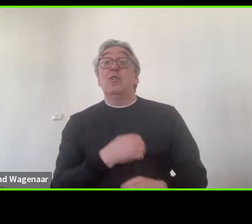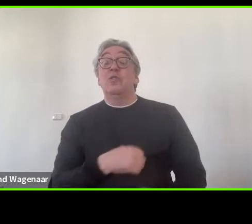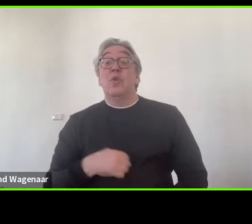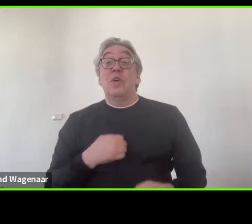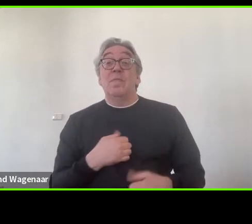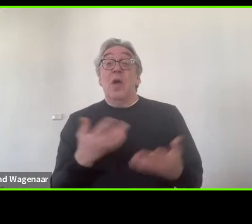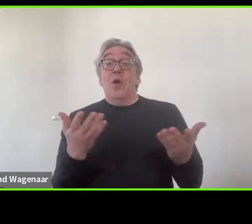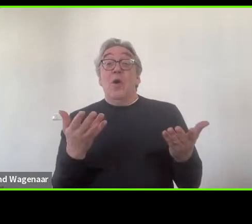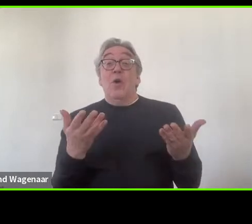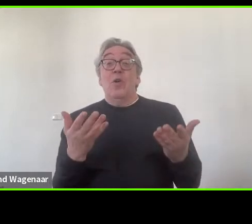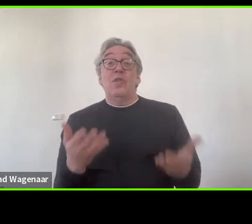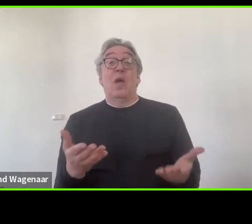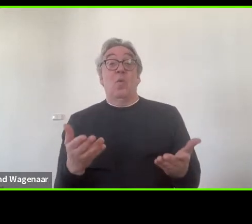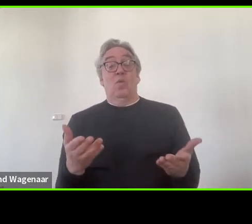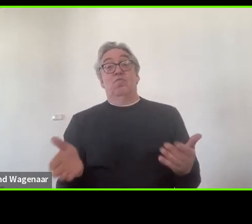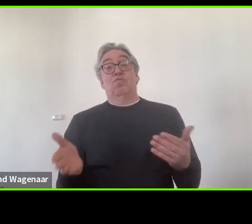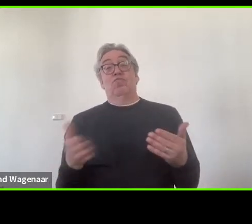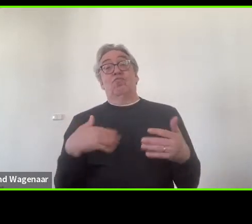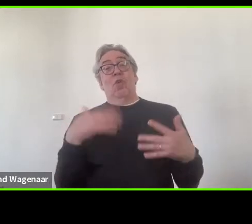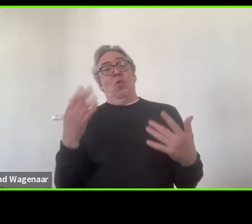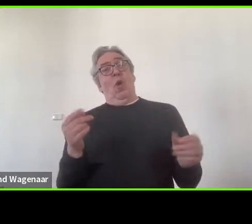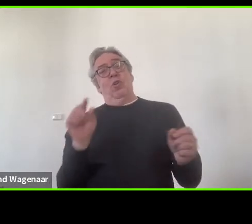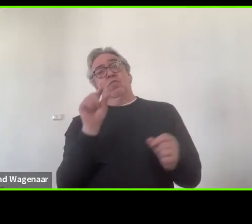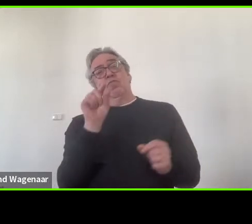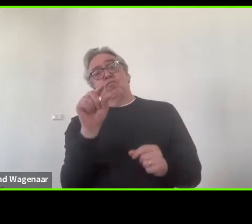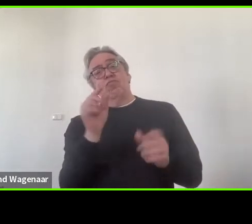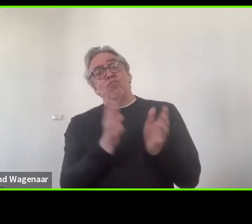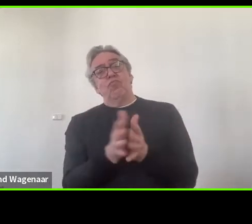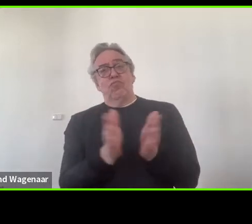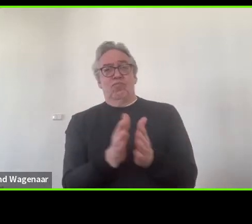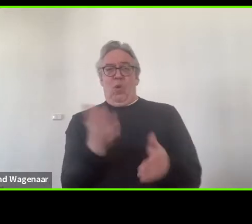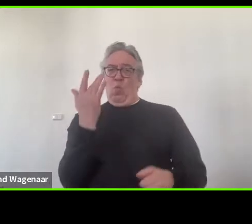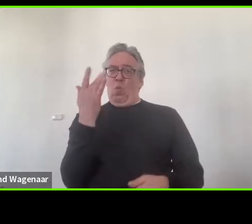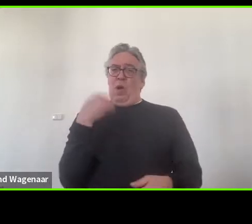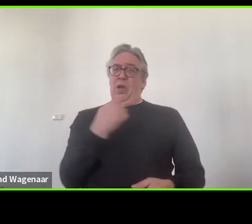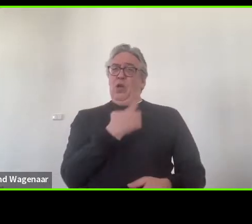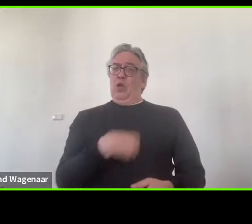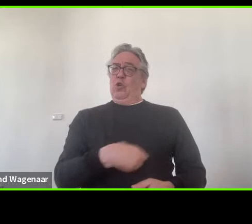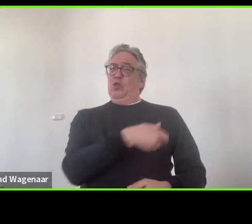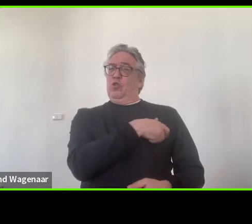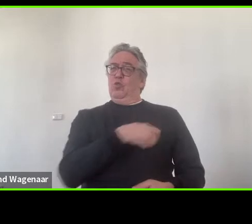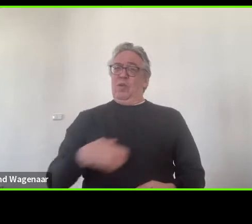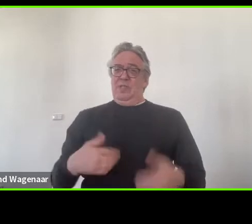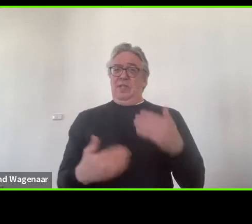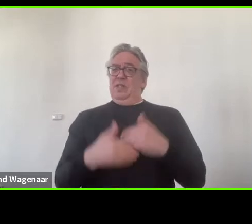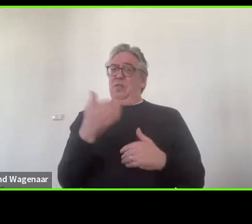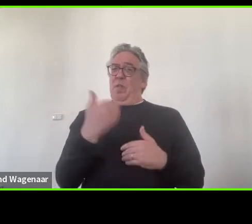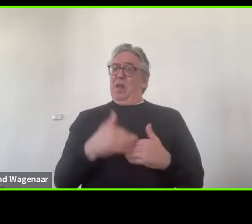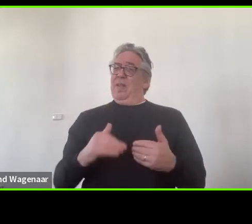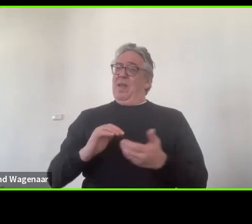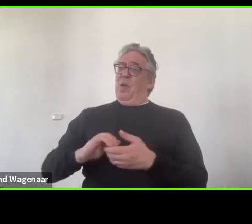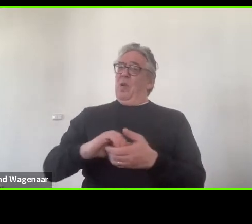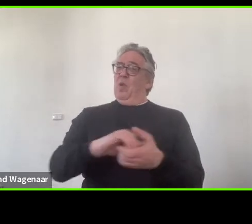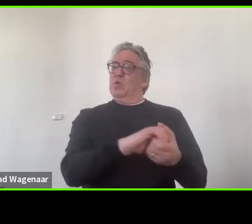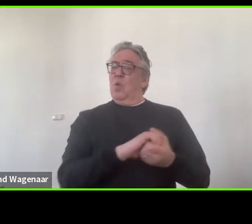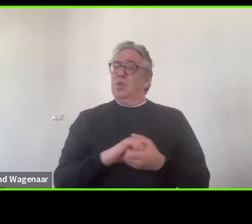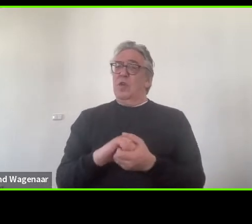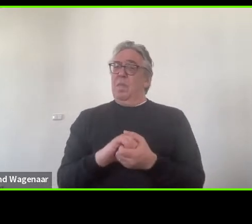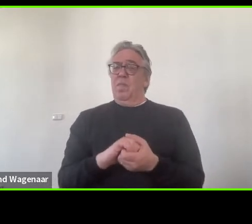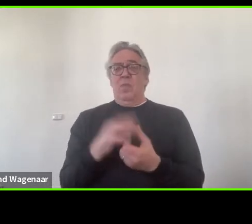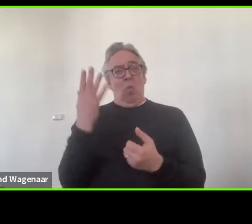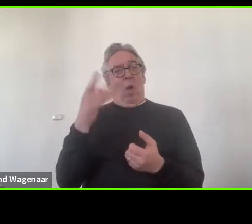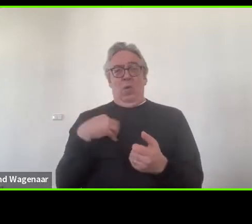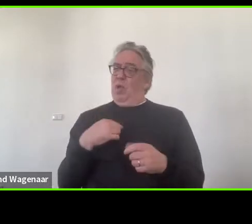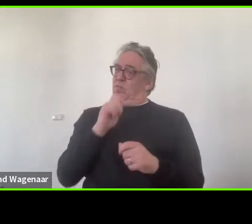by sharing a few reflections on why we as the SDDC commissioned this study and of its relevance to